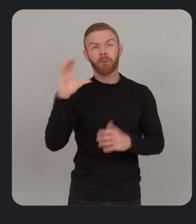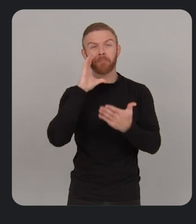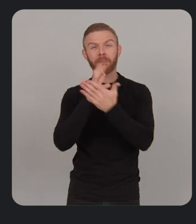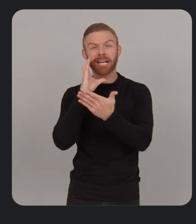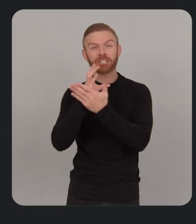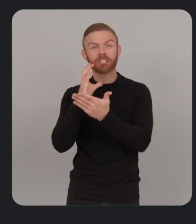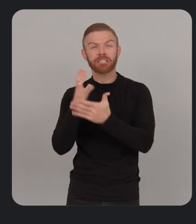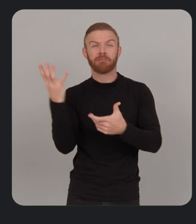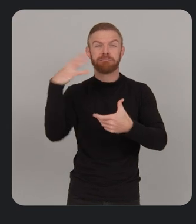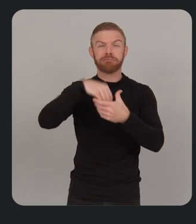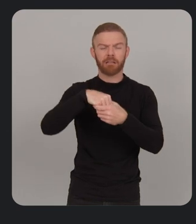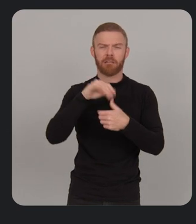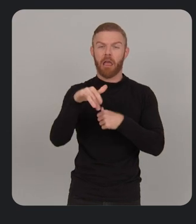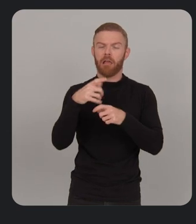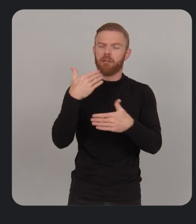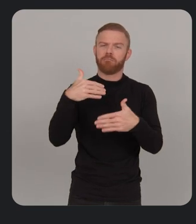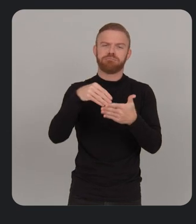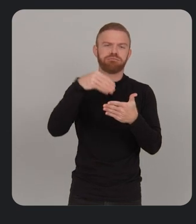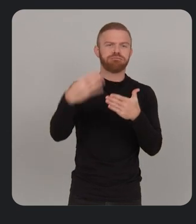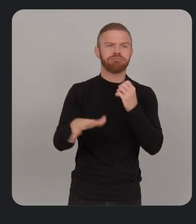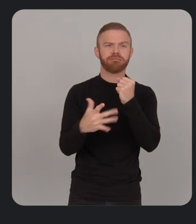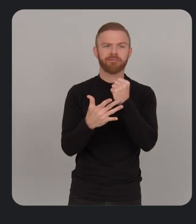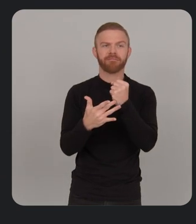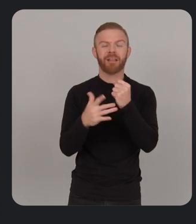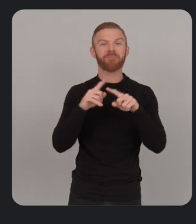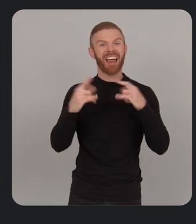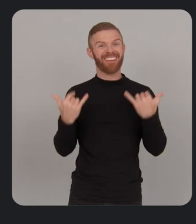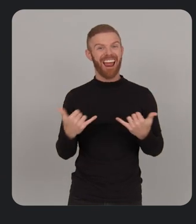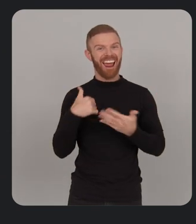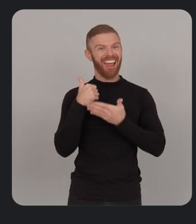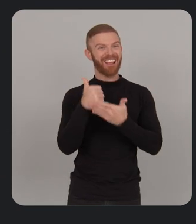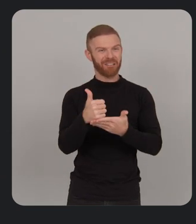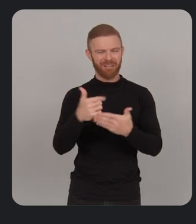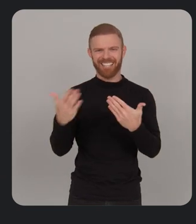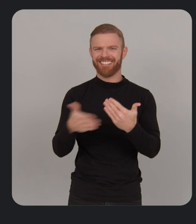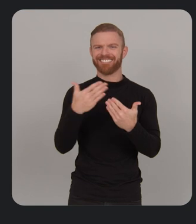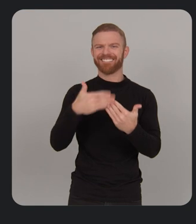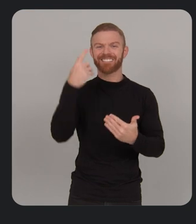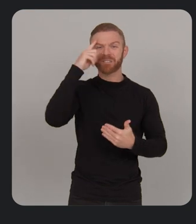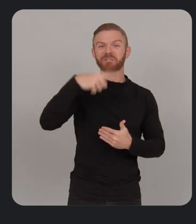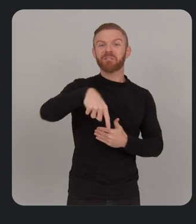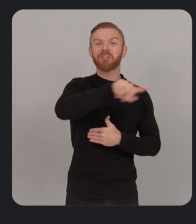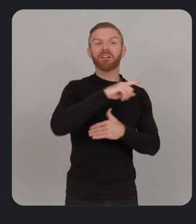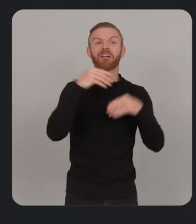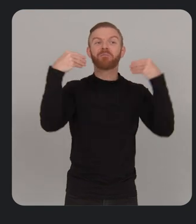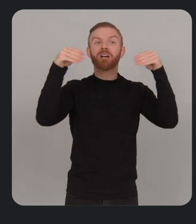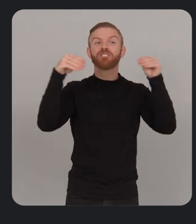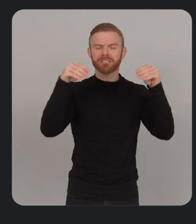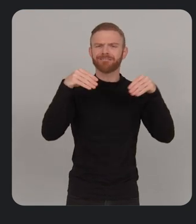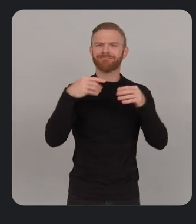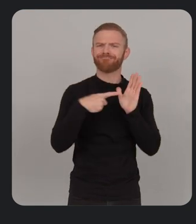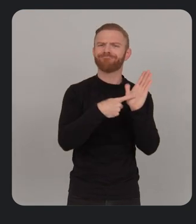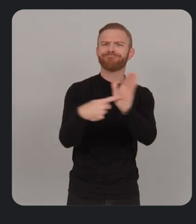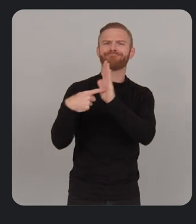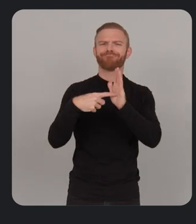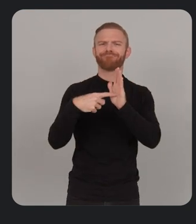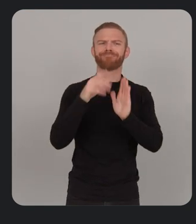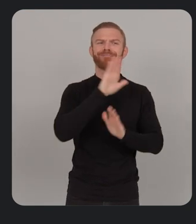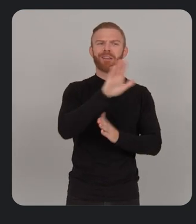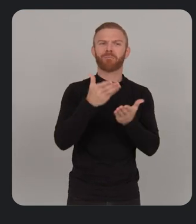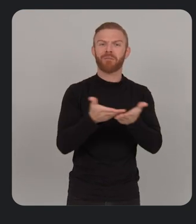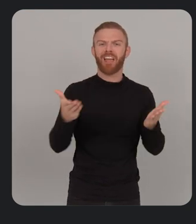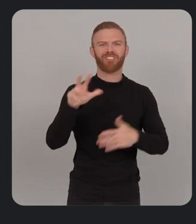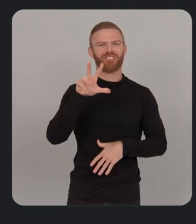photos and costly technology to help we're making it easier than ever for merchants to create and show off their products in 3d